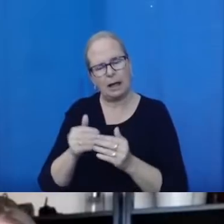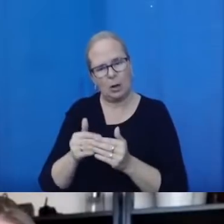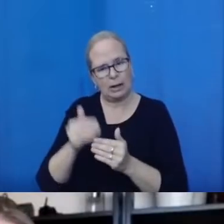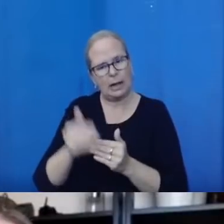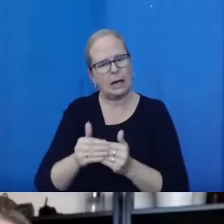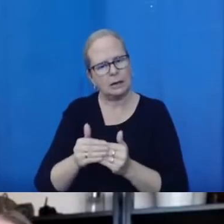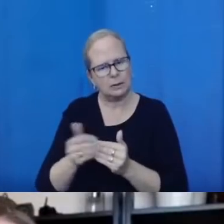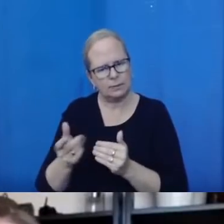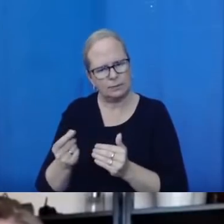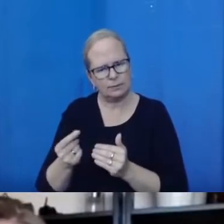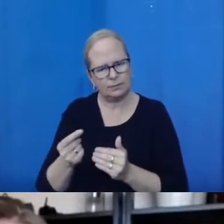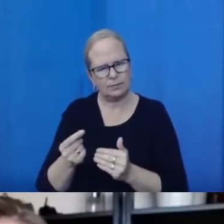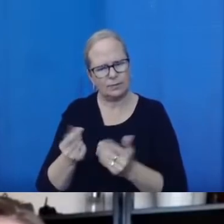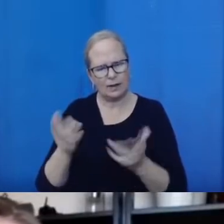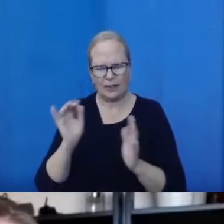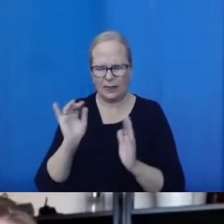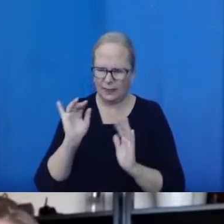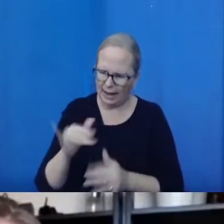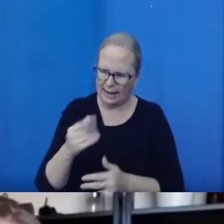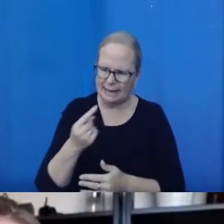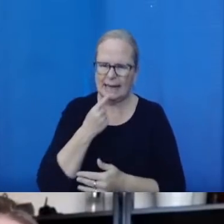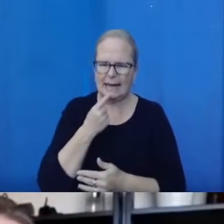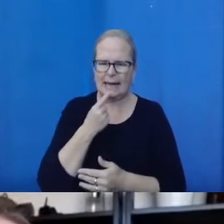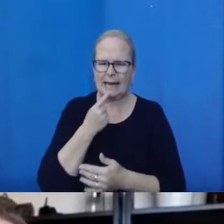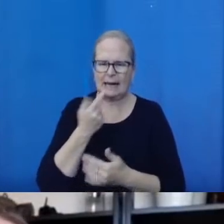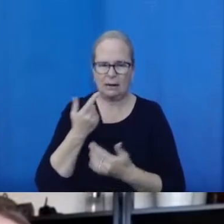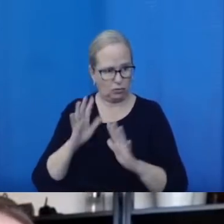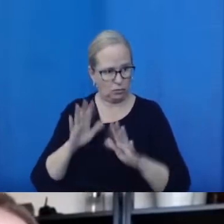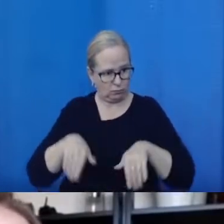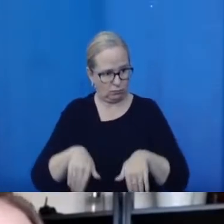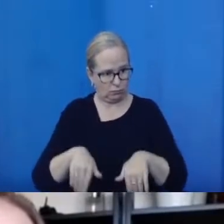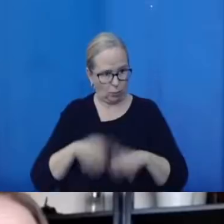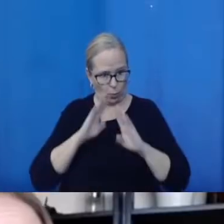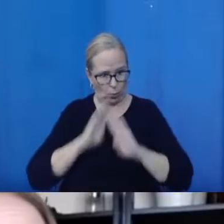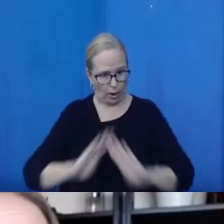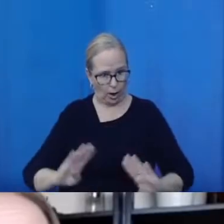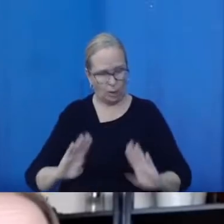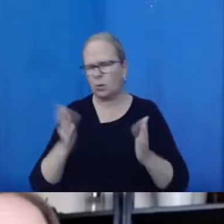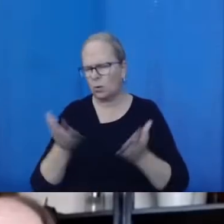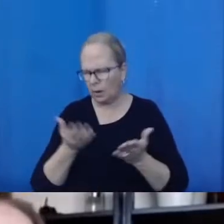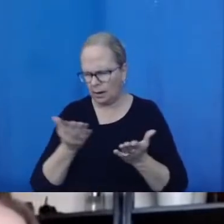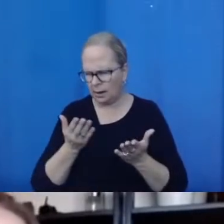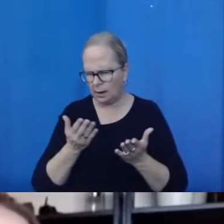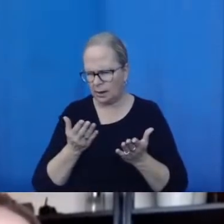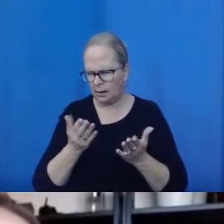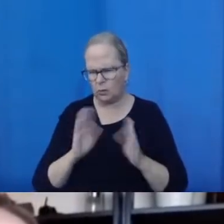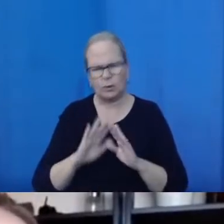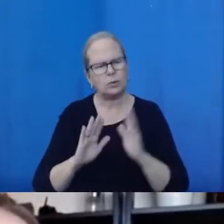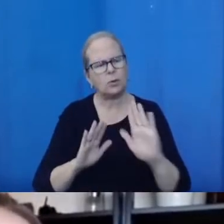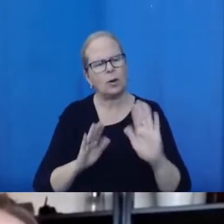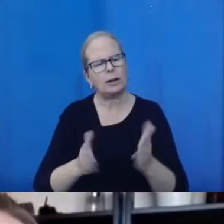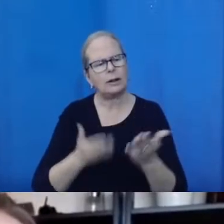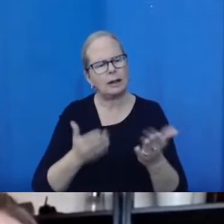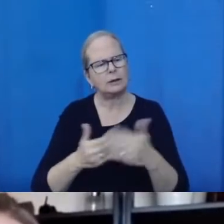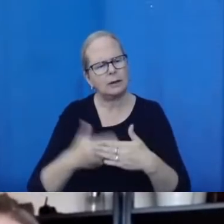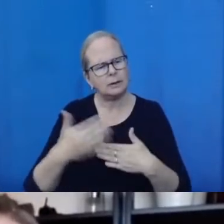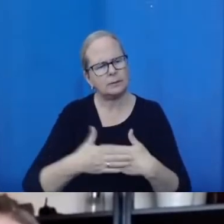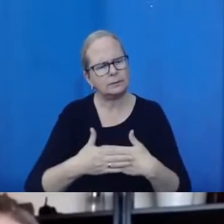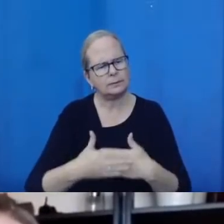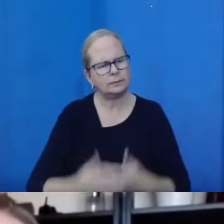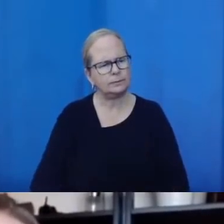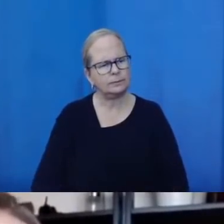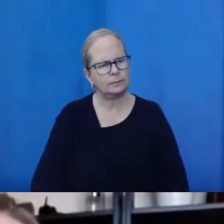open-ended question? What is? Yeah, here's a great tip, especially when we're talking